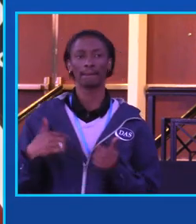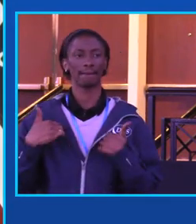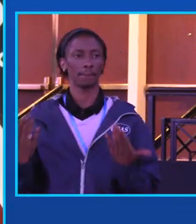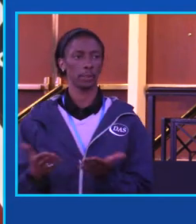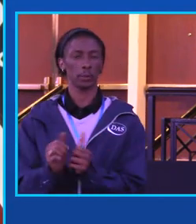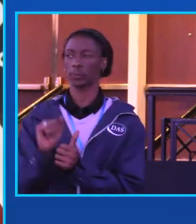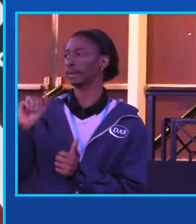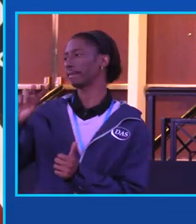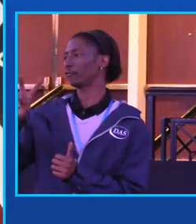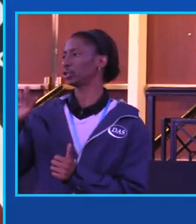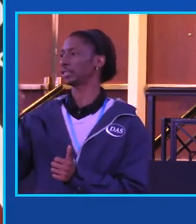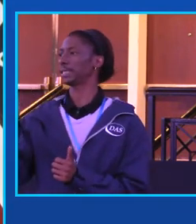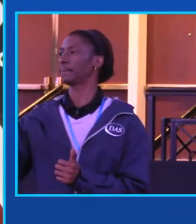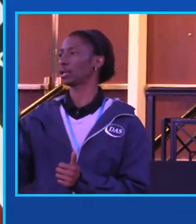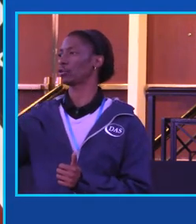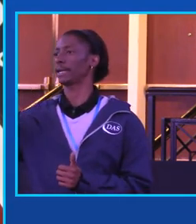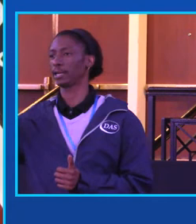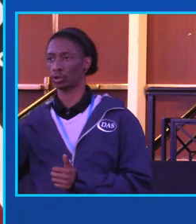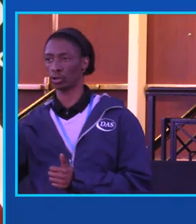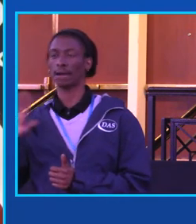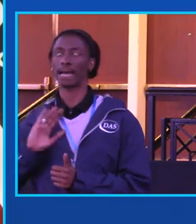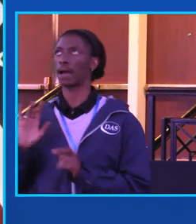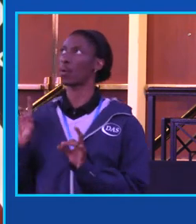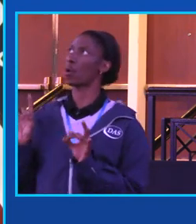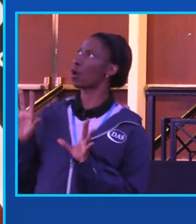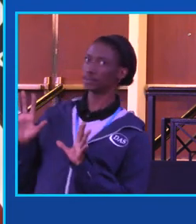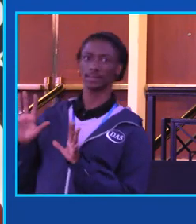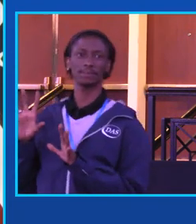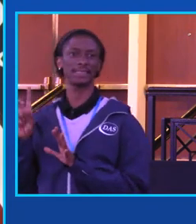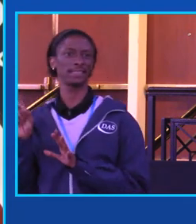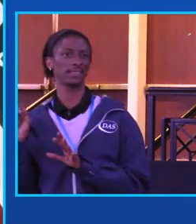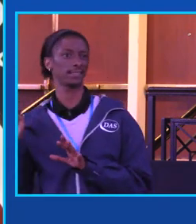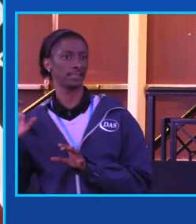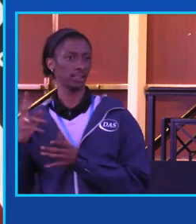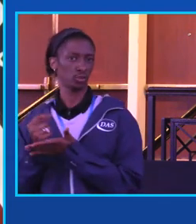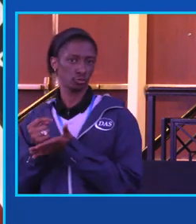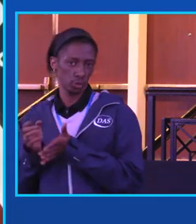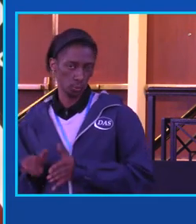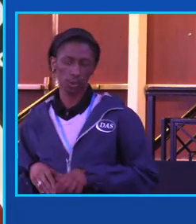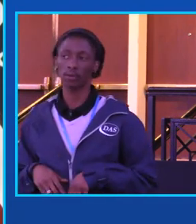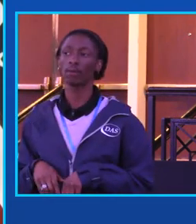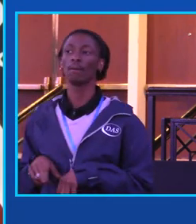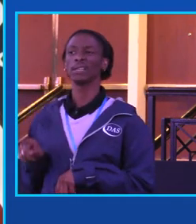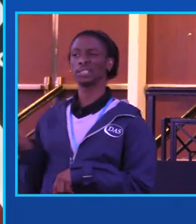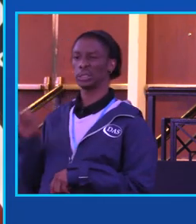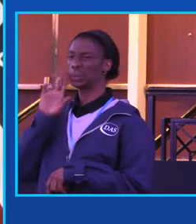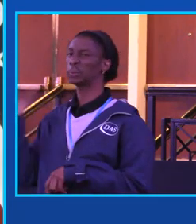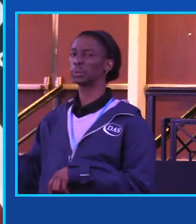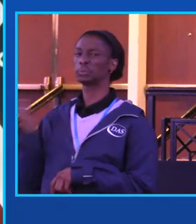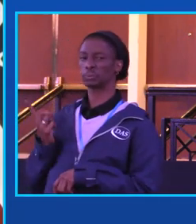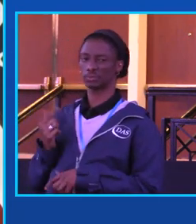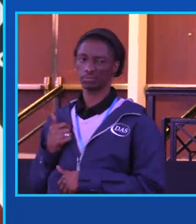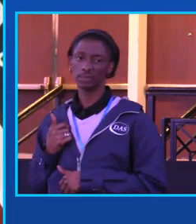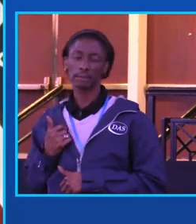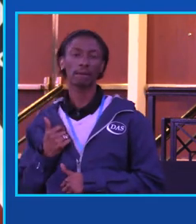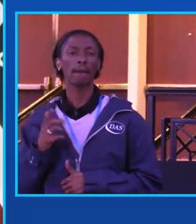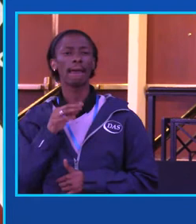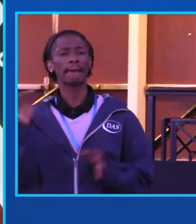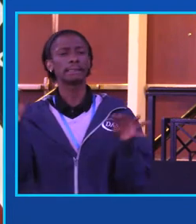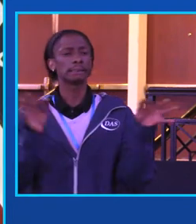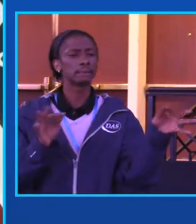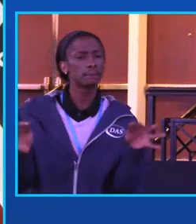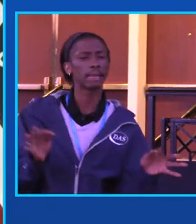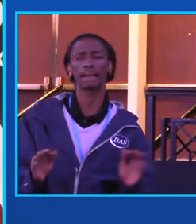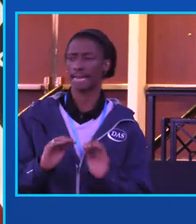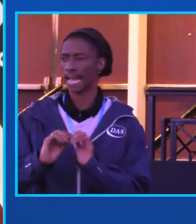Virginia McGregor, our fantastic DNC treasurer. And she will join me to tell you how we're